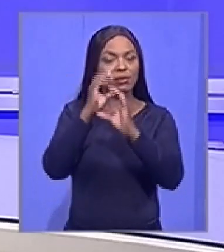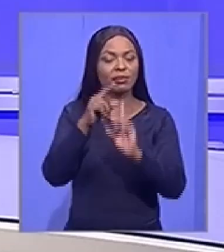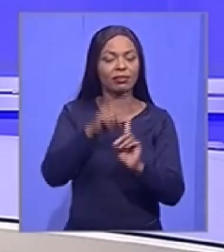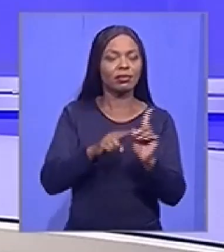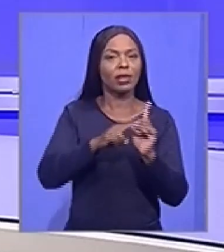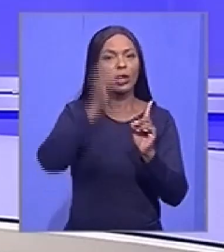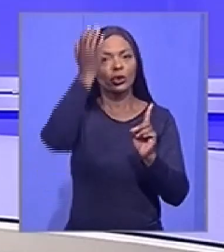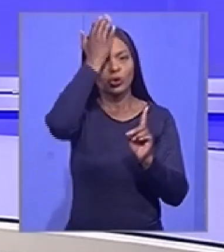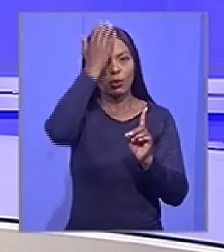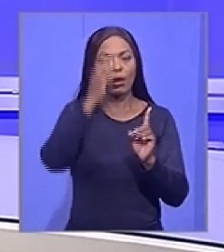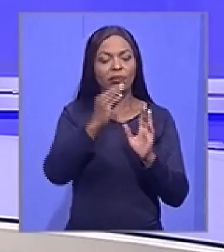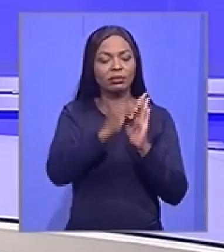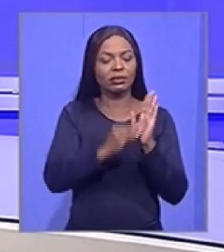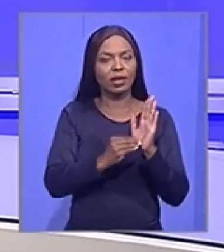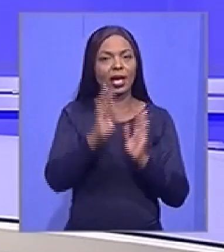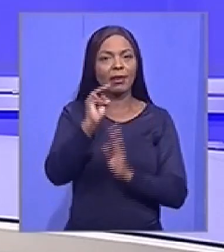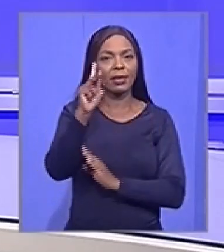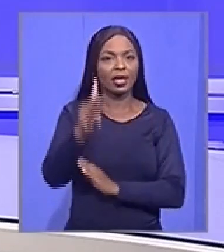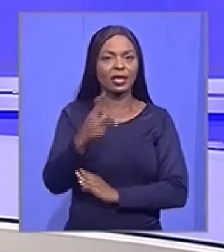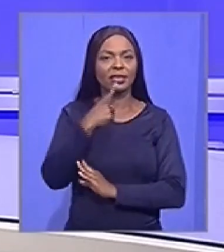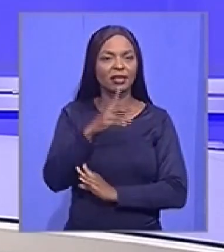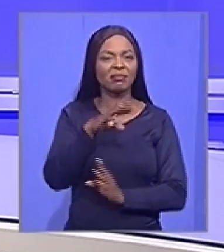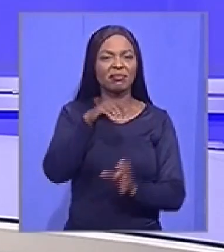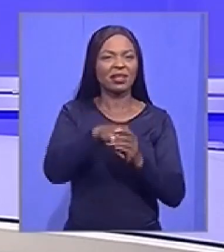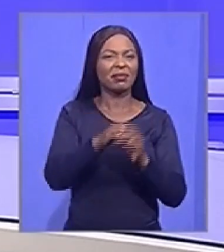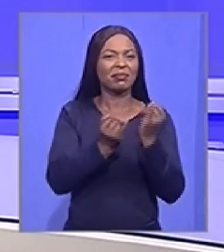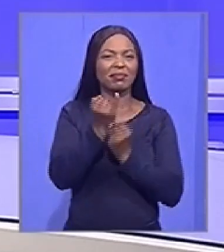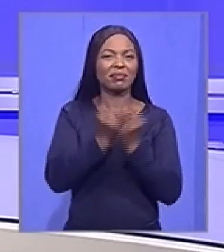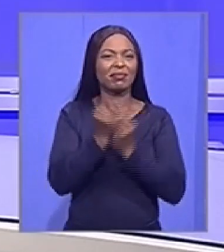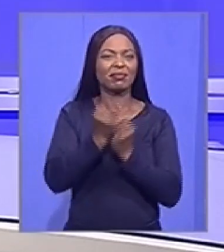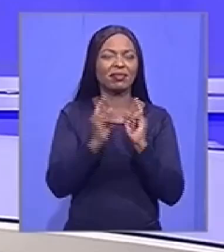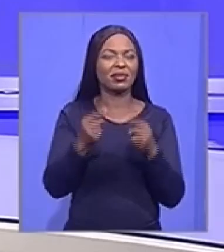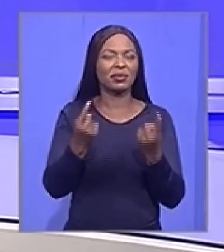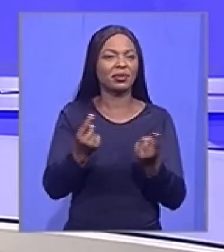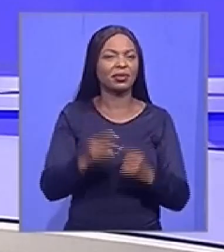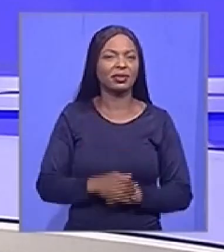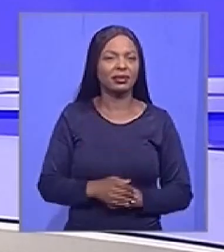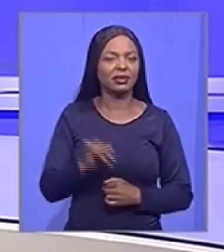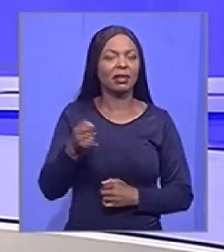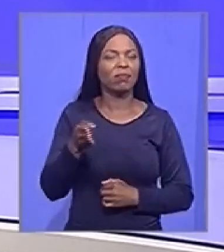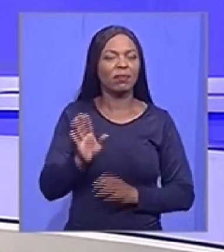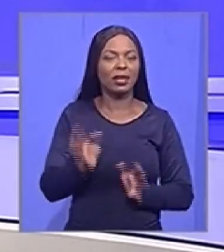la bontlhopheng ba MK yo a ka se gaisaneleng maemo mo lekokong leo.